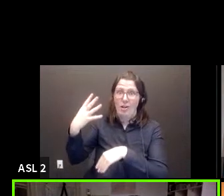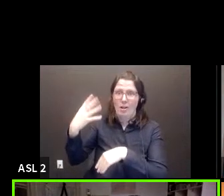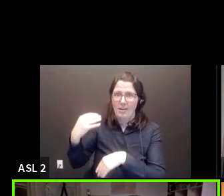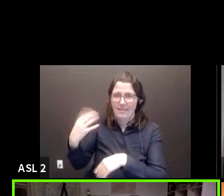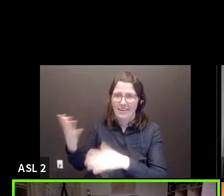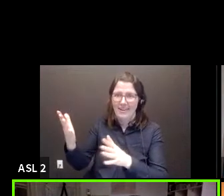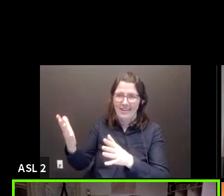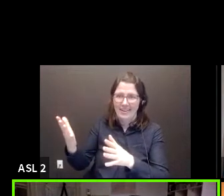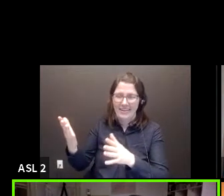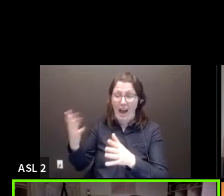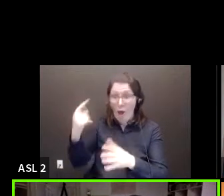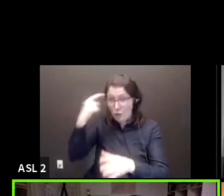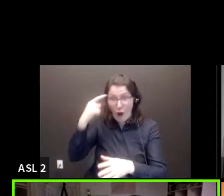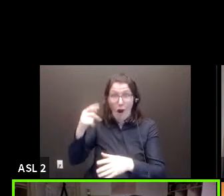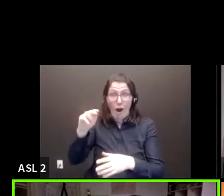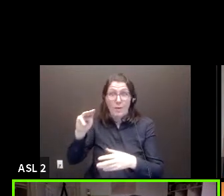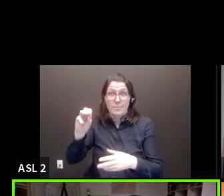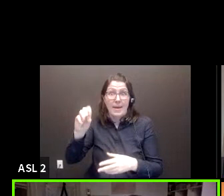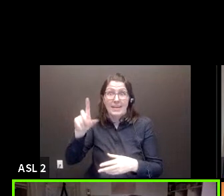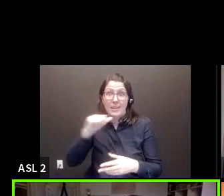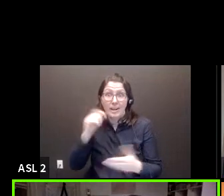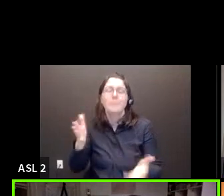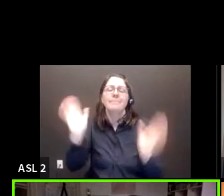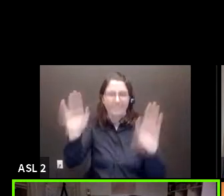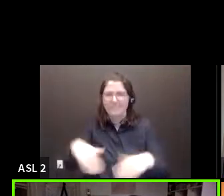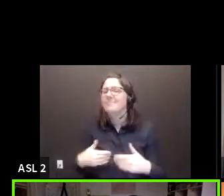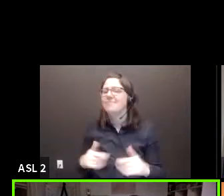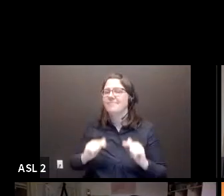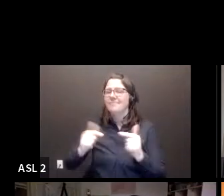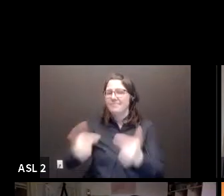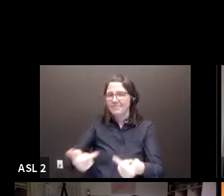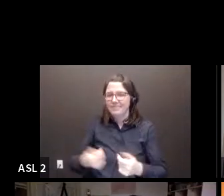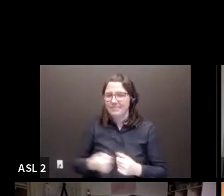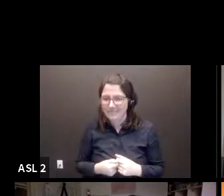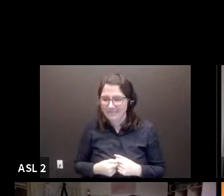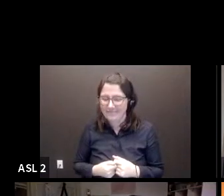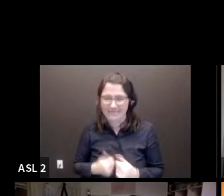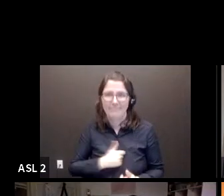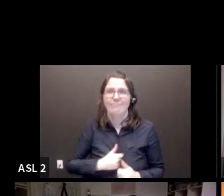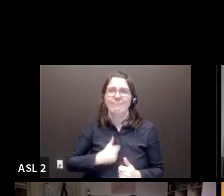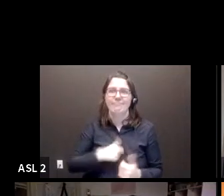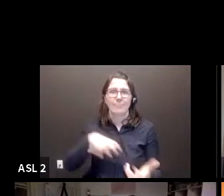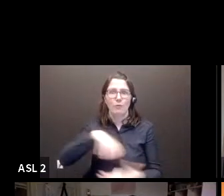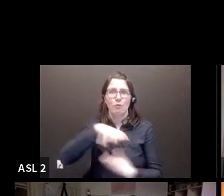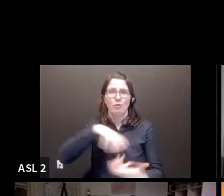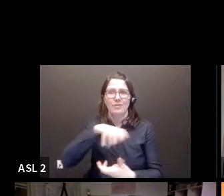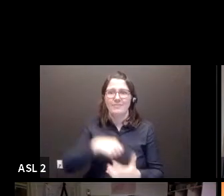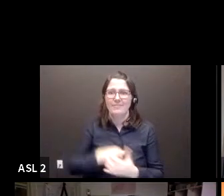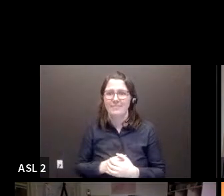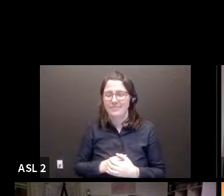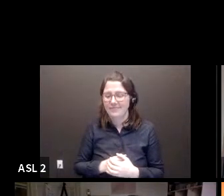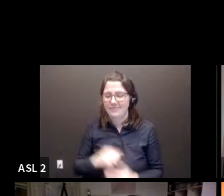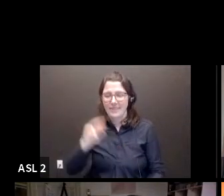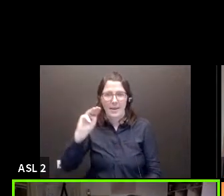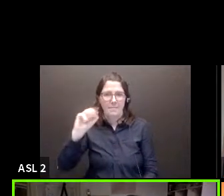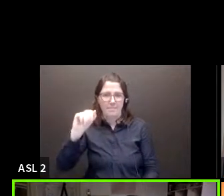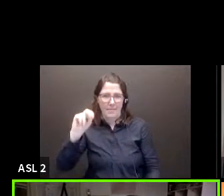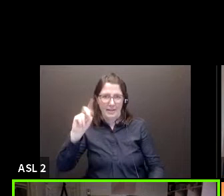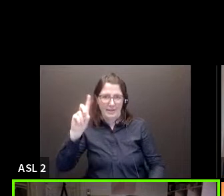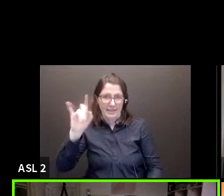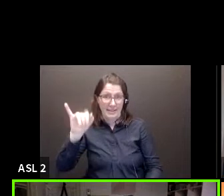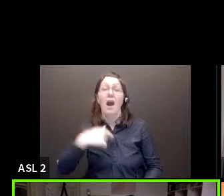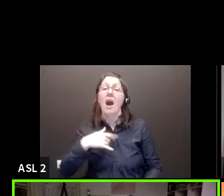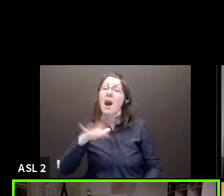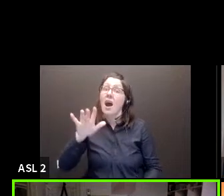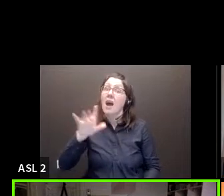apparently mandy is so mandy over to you and it's very sorry for that confusion no sorry i actually canceled